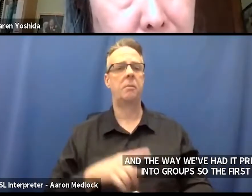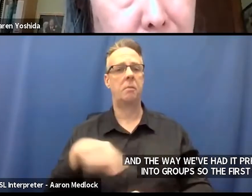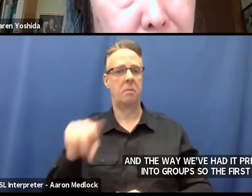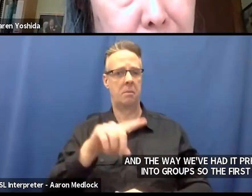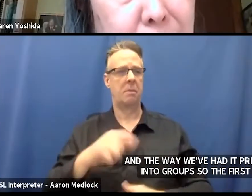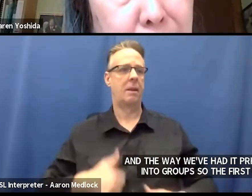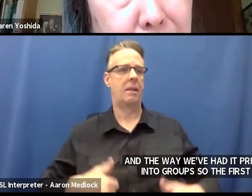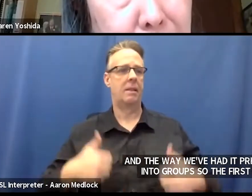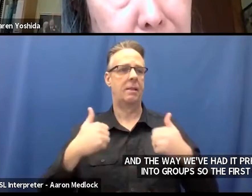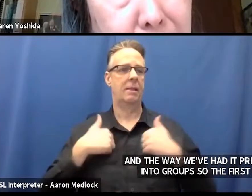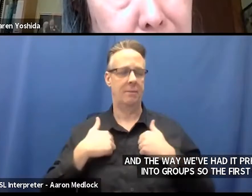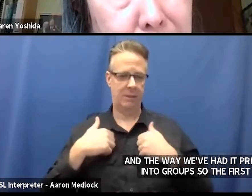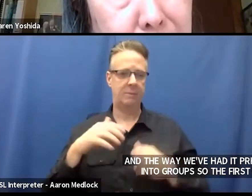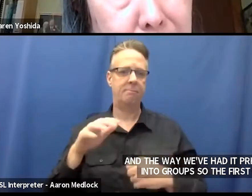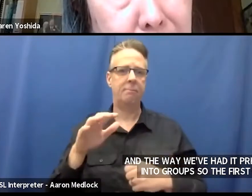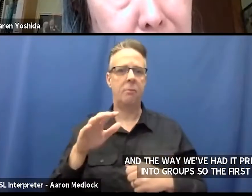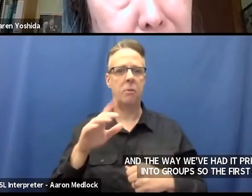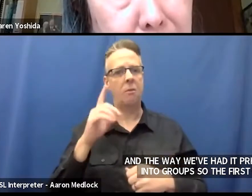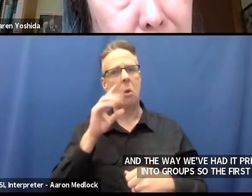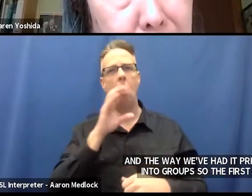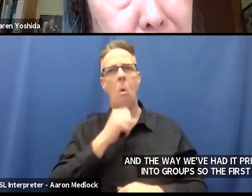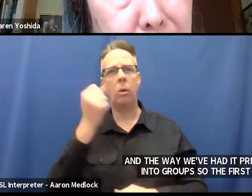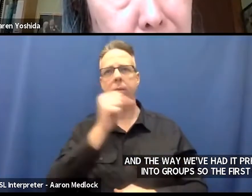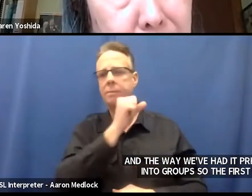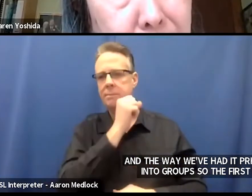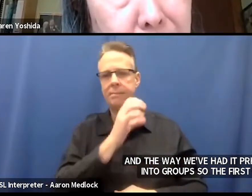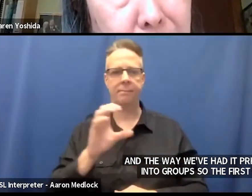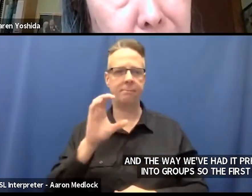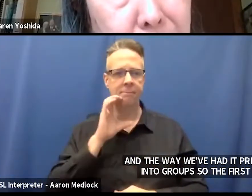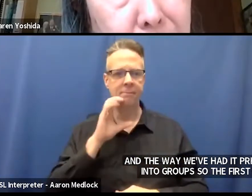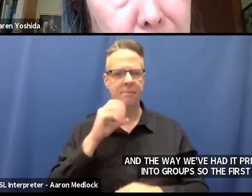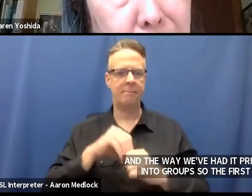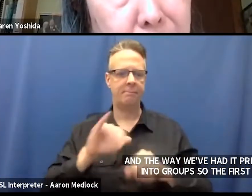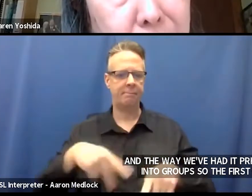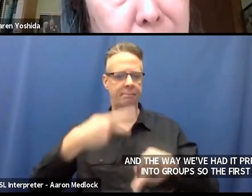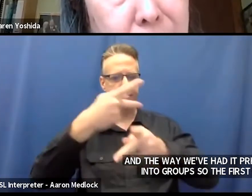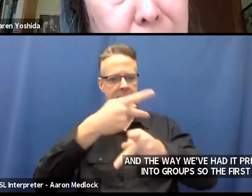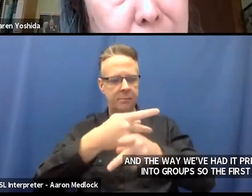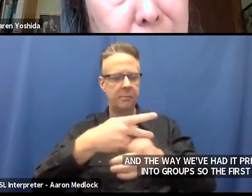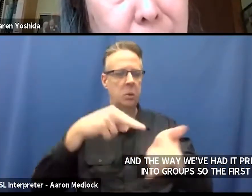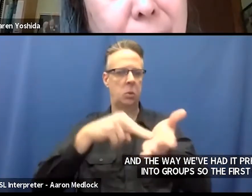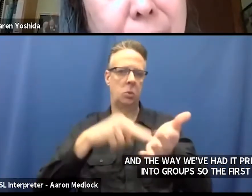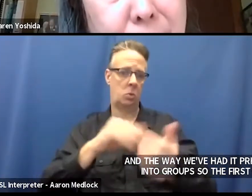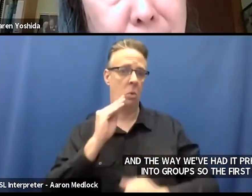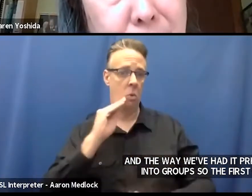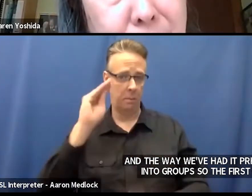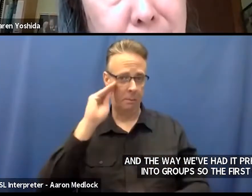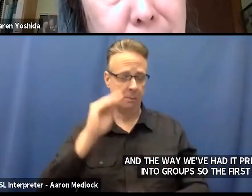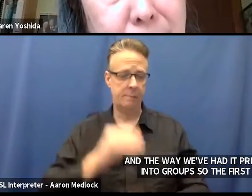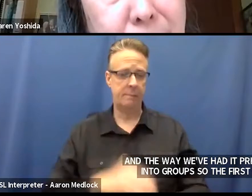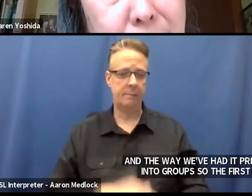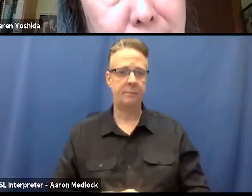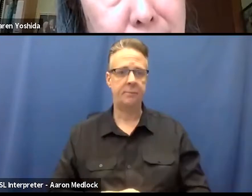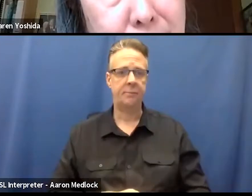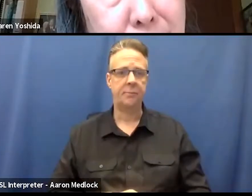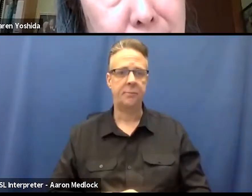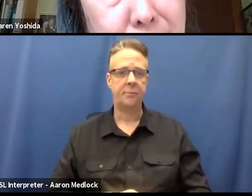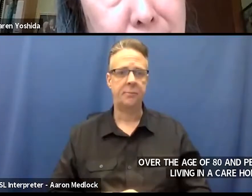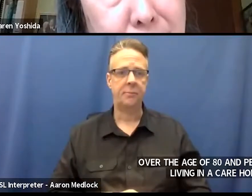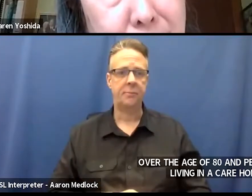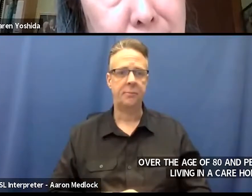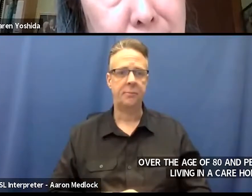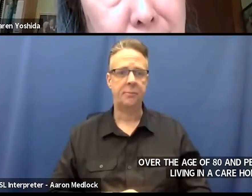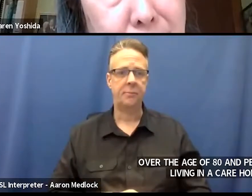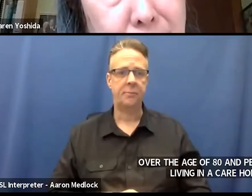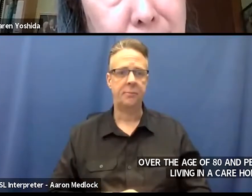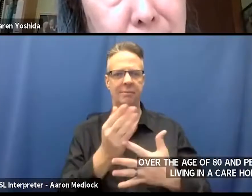living in, older people living in a care home or a nursing home. Then it just kind of went